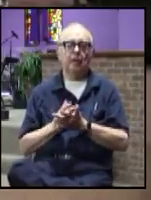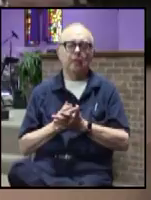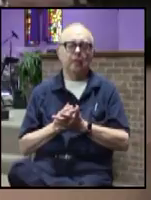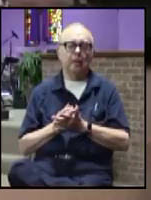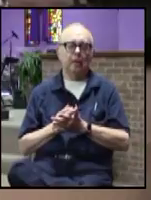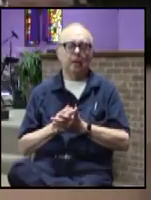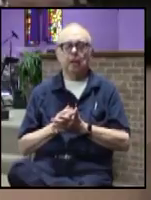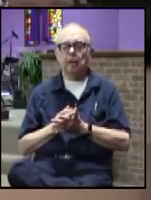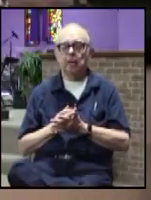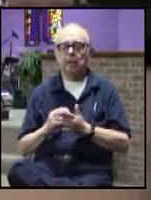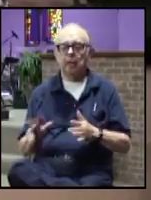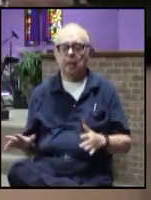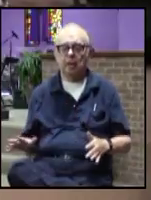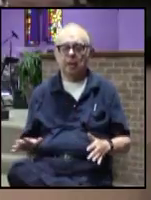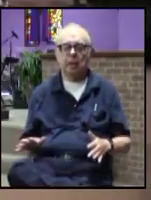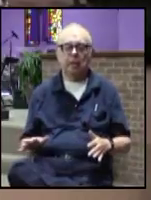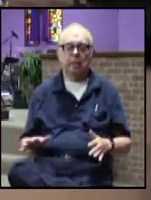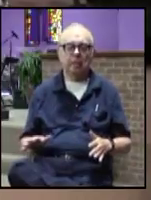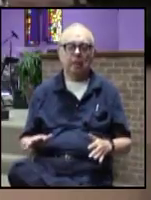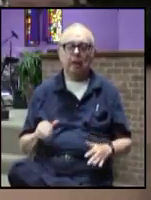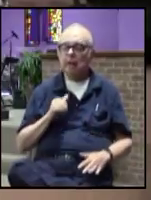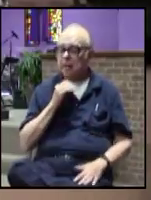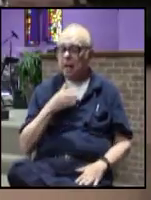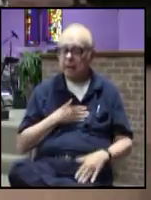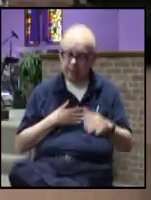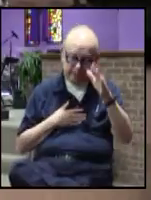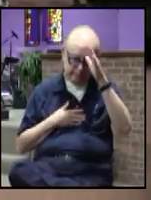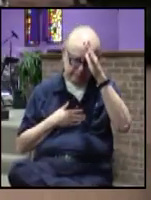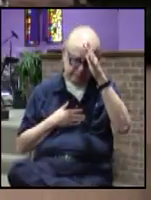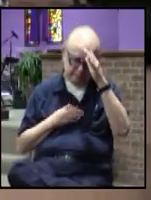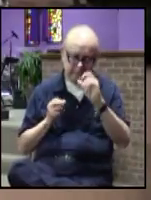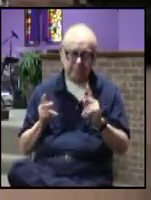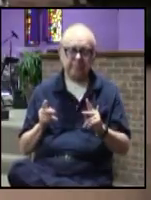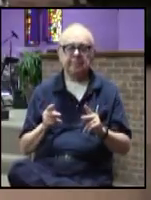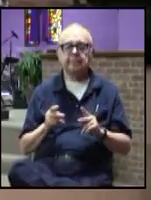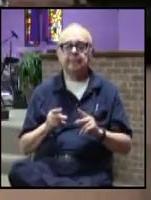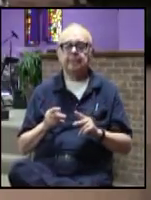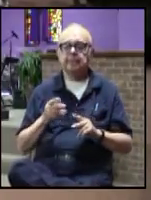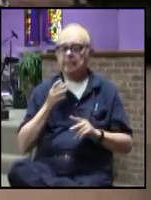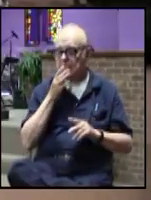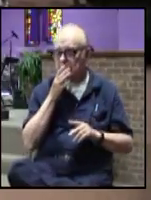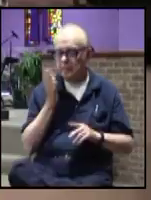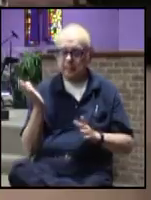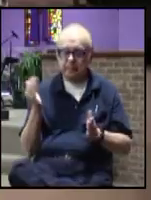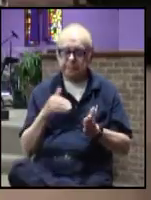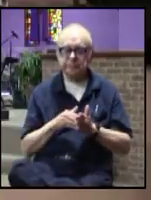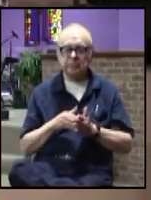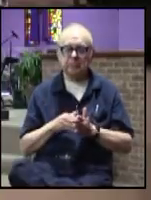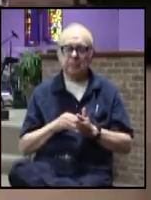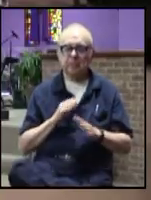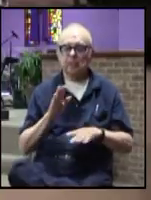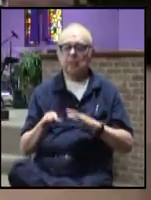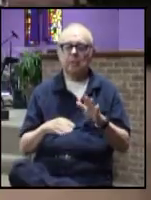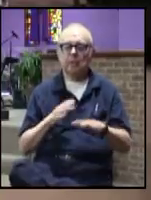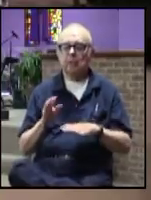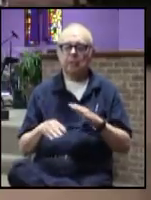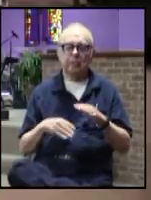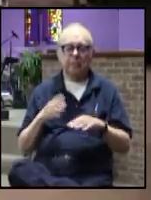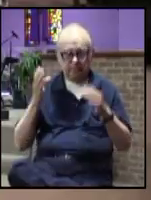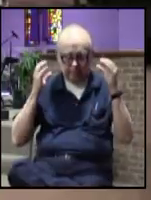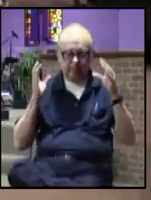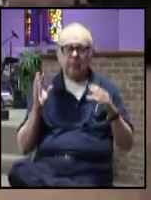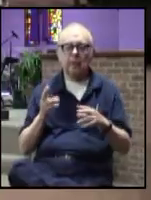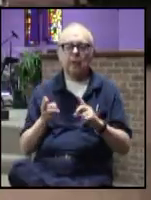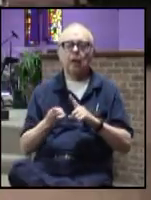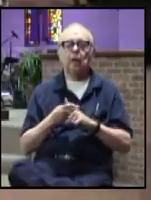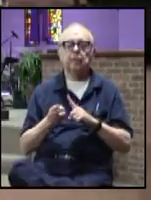3 very tight kids, 1 very unhappy dad. And I said, okay, Mom's not coming back until Tuesday. We'll just walk over to the Disneyland